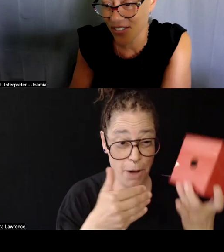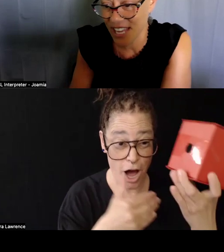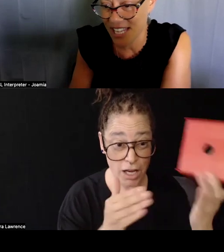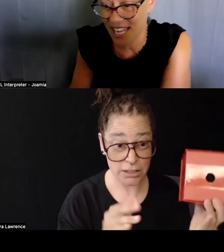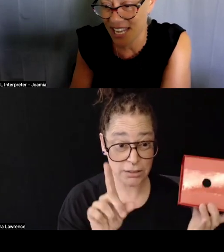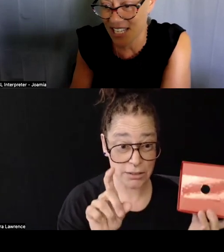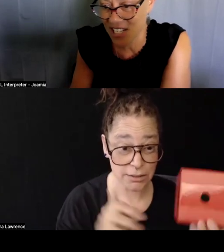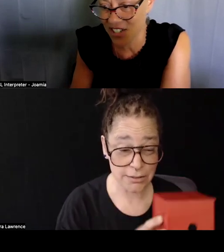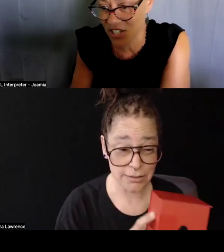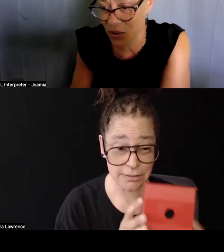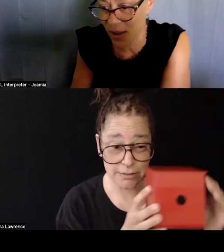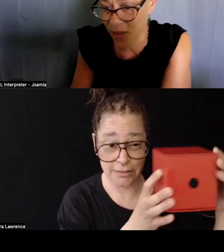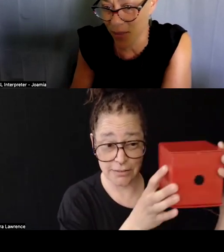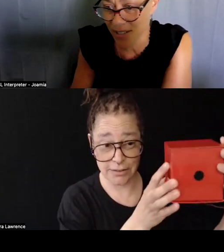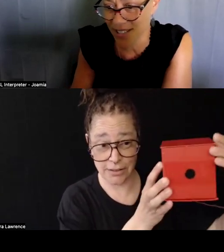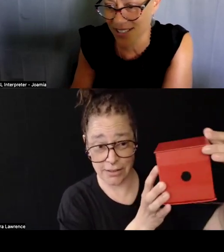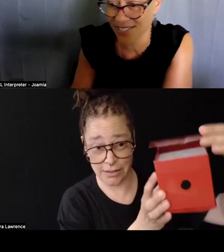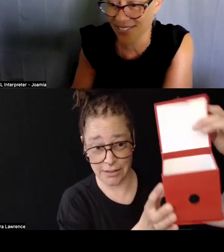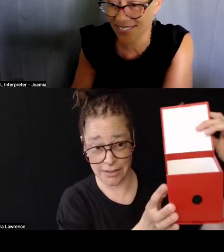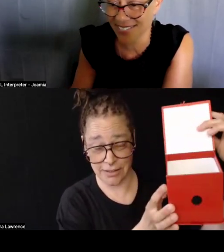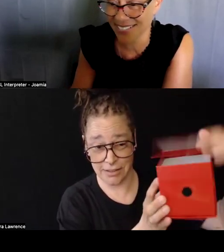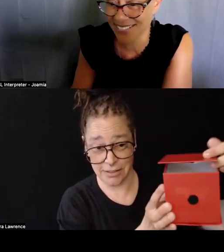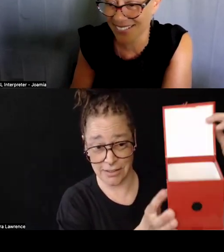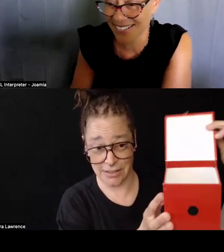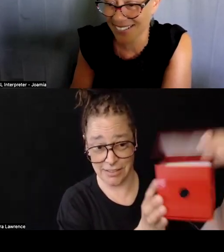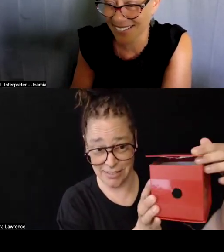So for the ECE teachers, do you have the boxes?